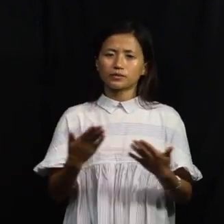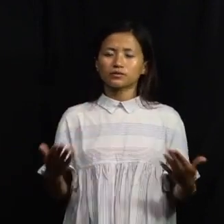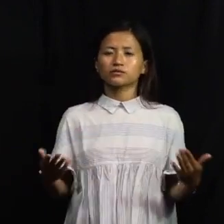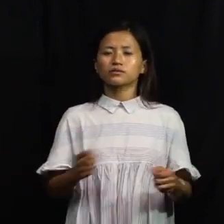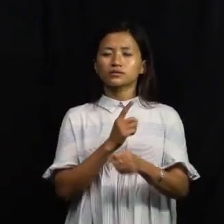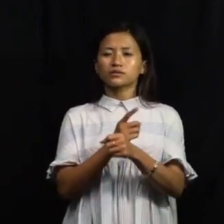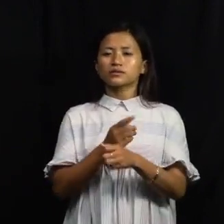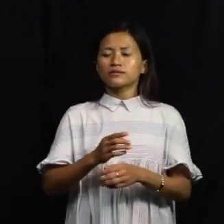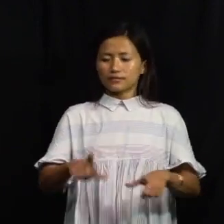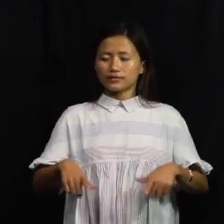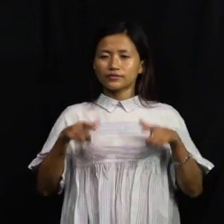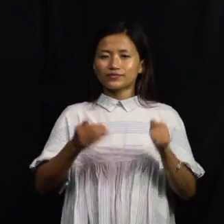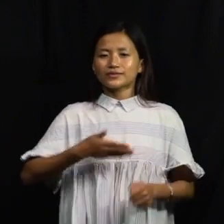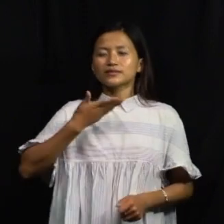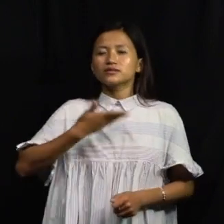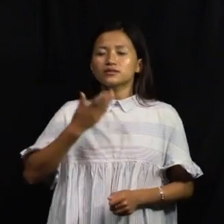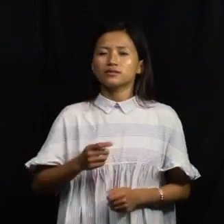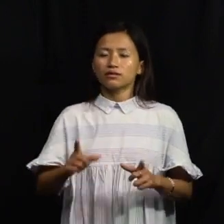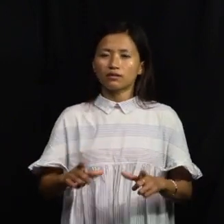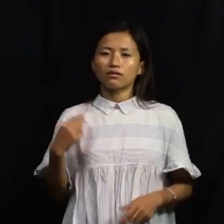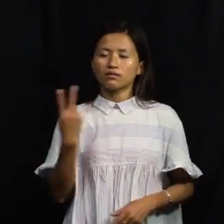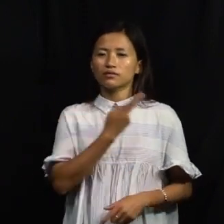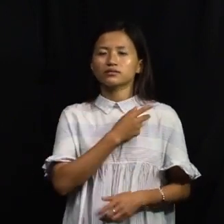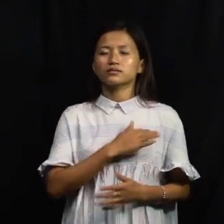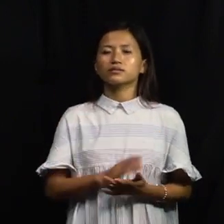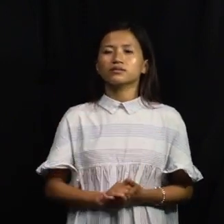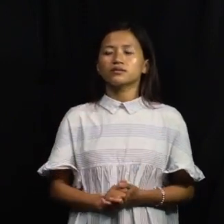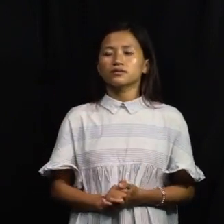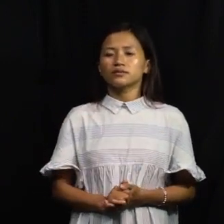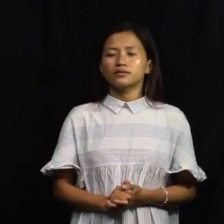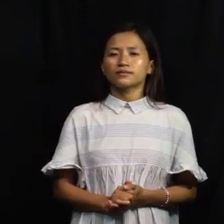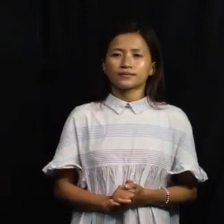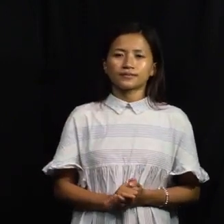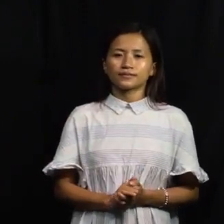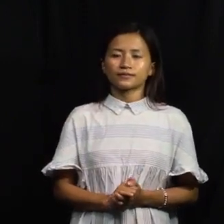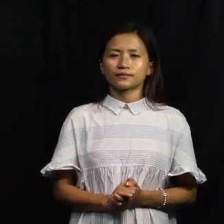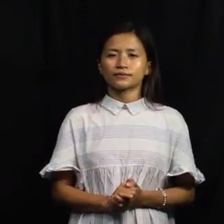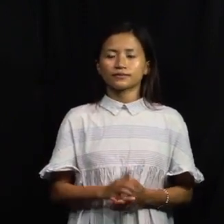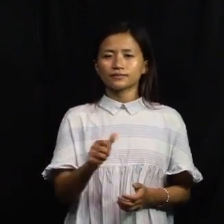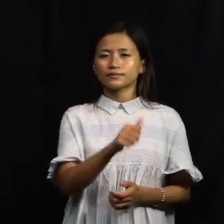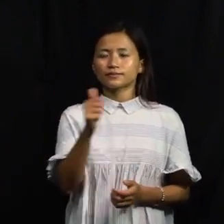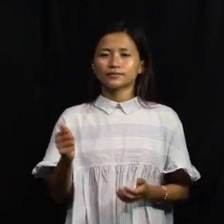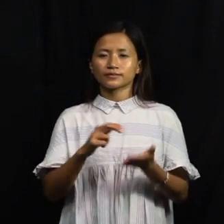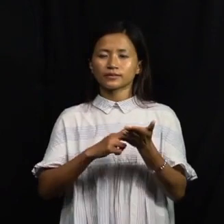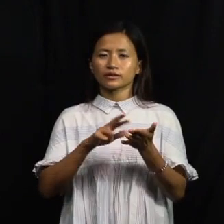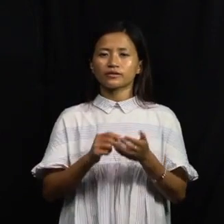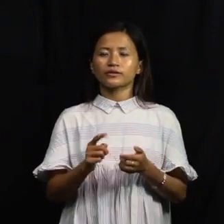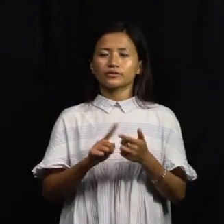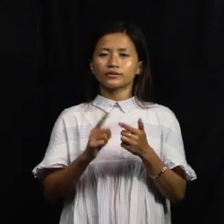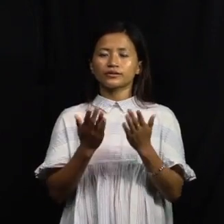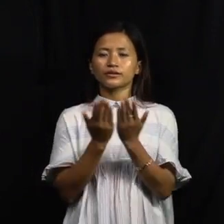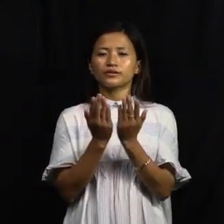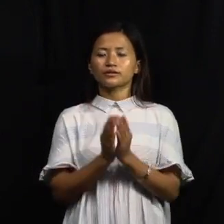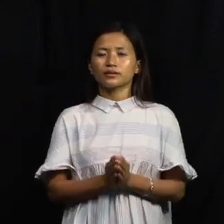teaches us, right? So education is life. And then another nature of education can